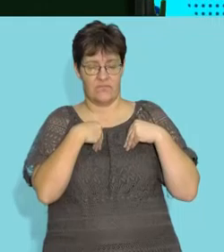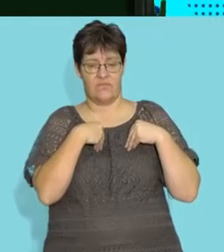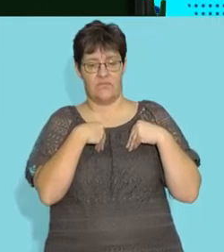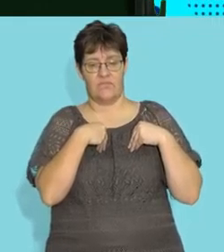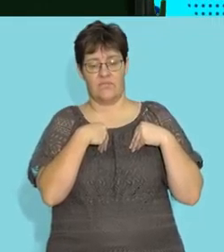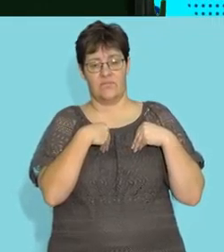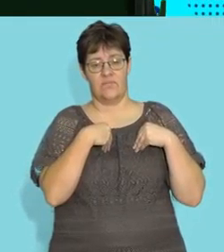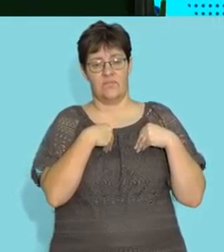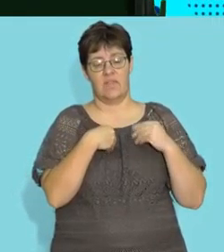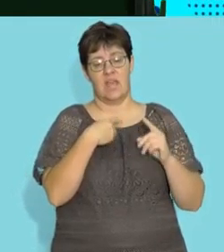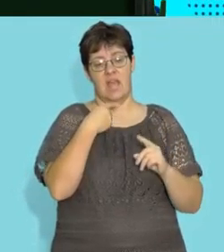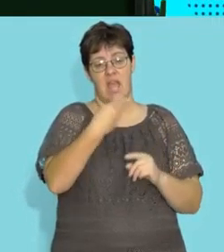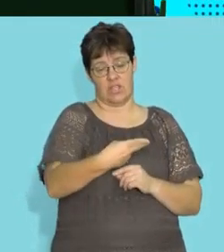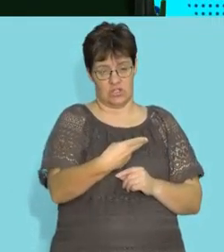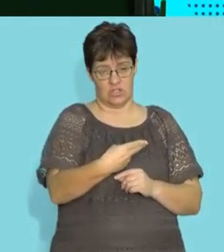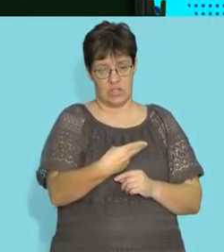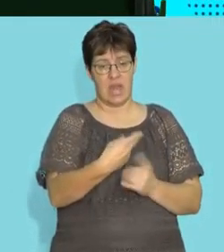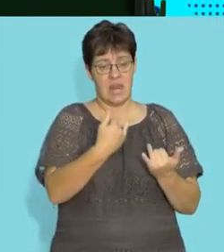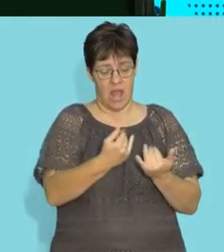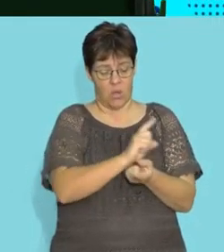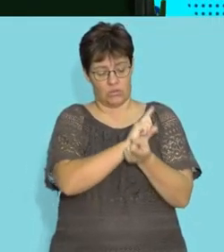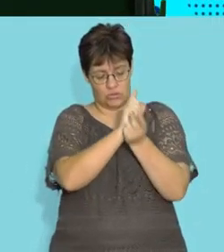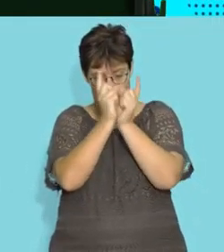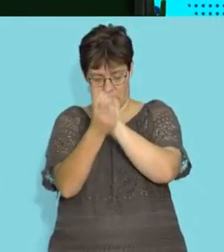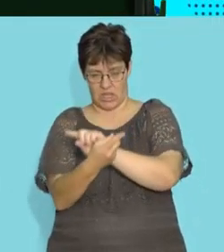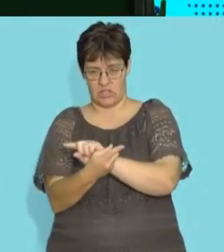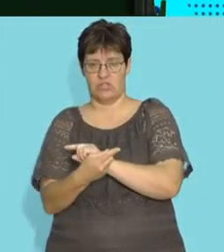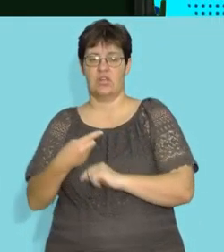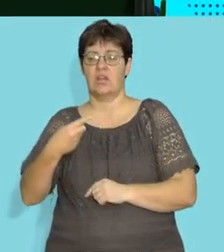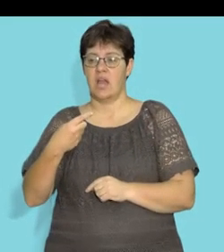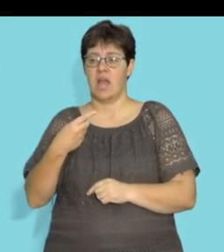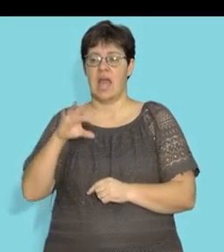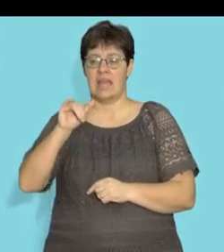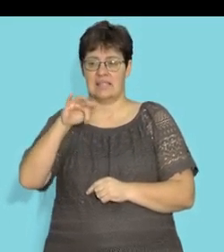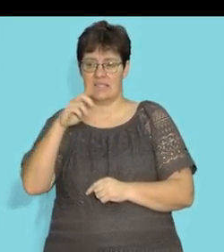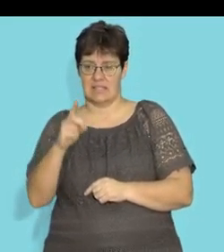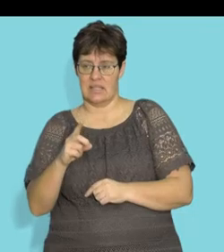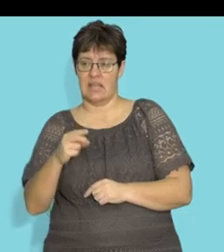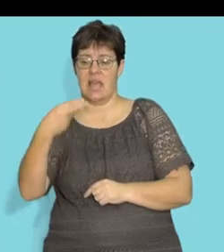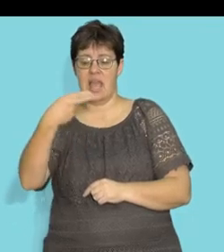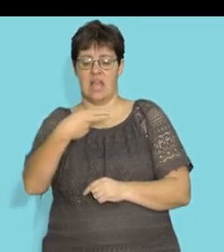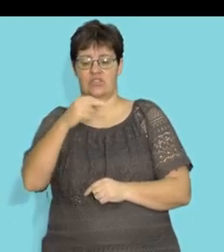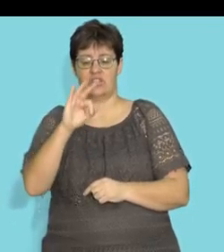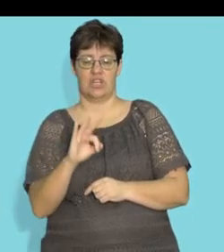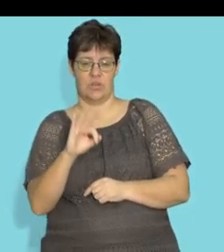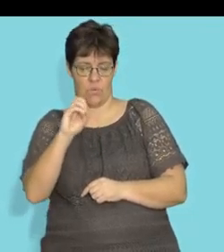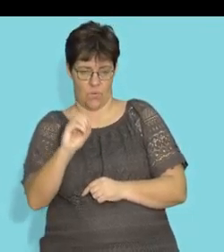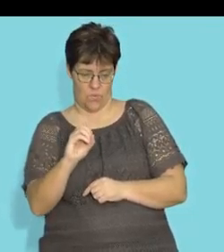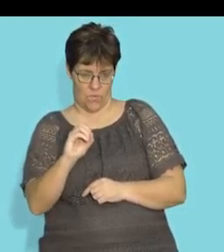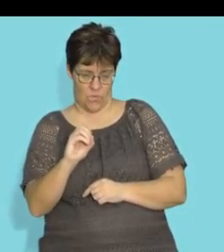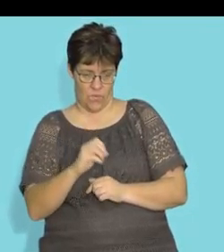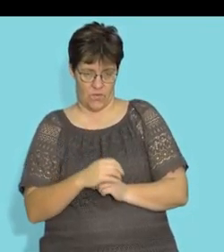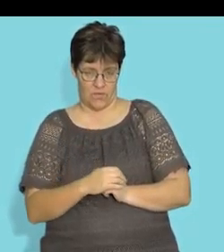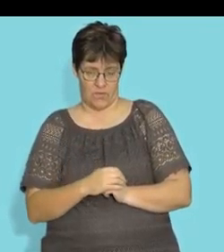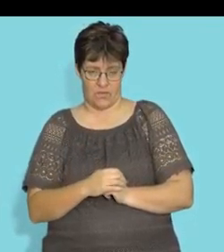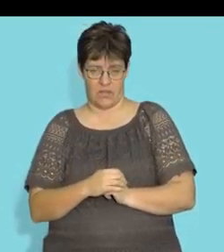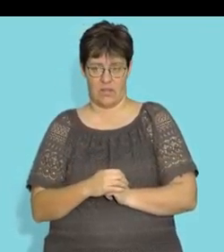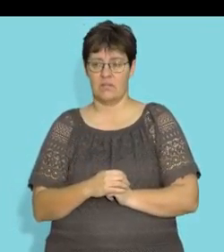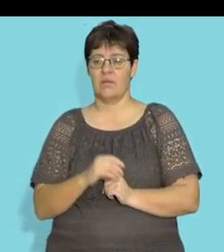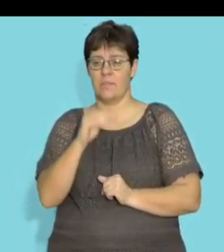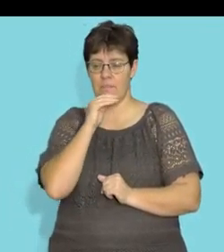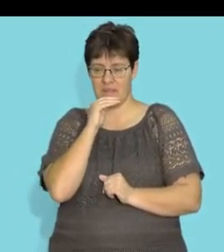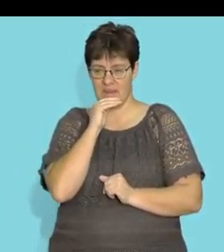second pair of conjugate acid base is, the water is now the base in the forward reaction, and